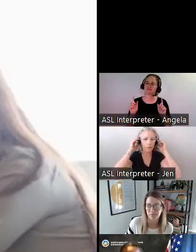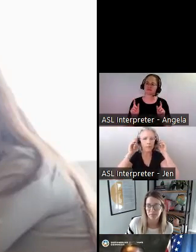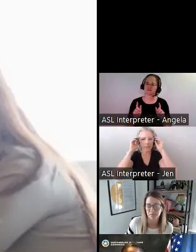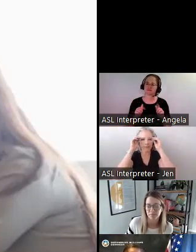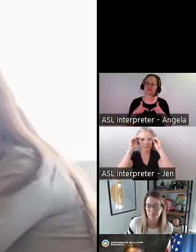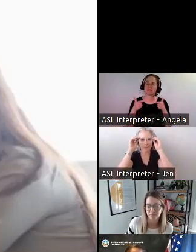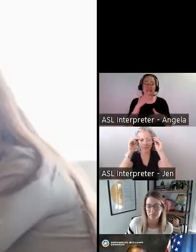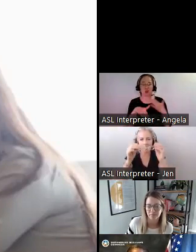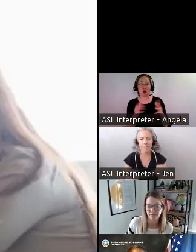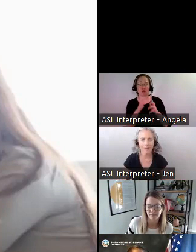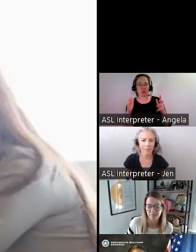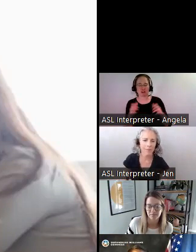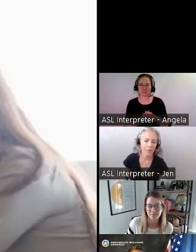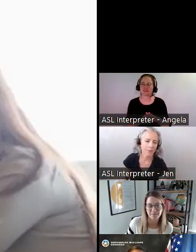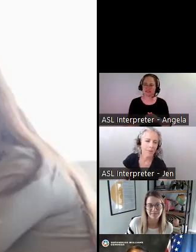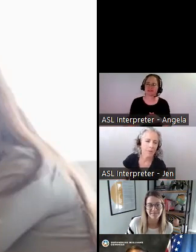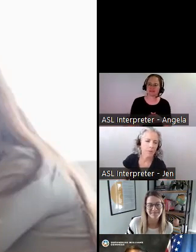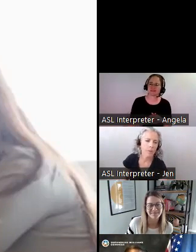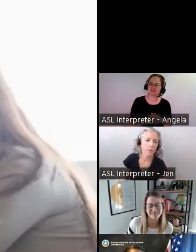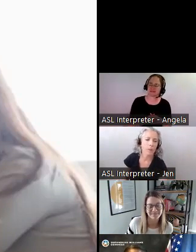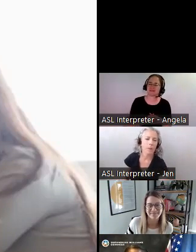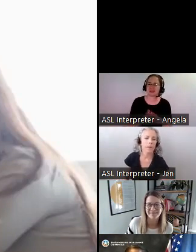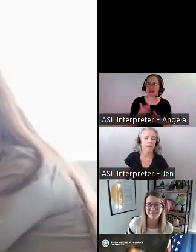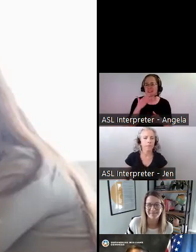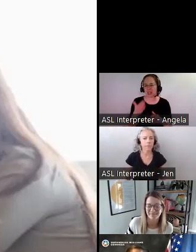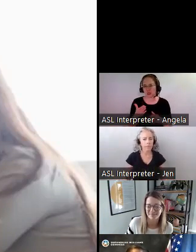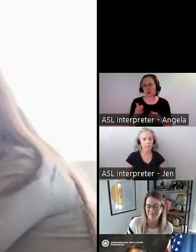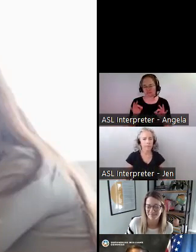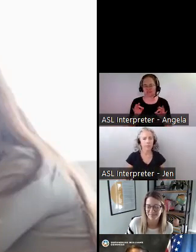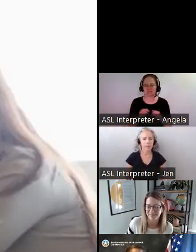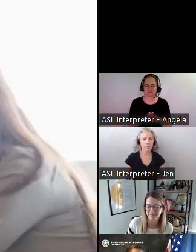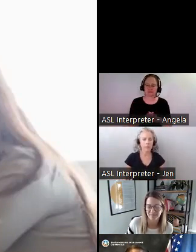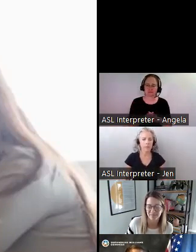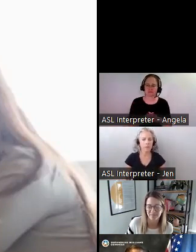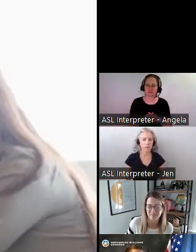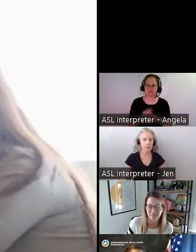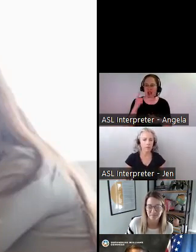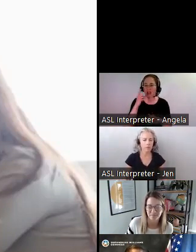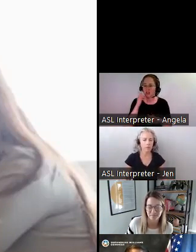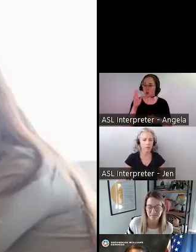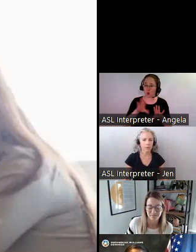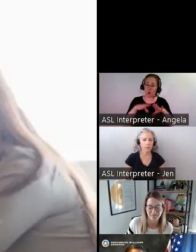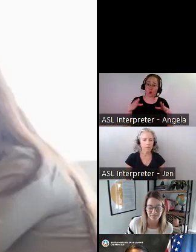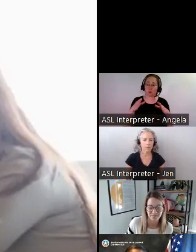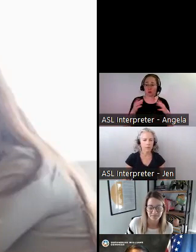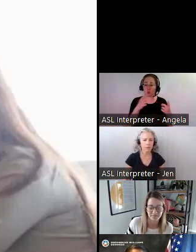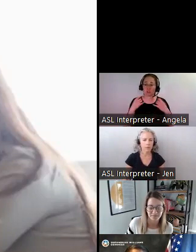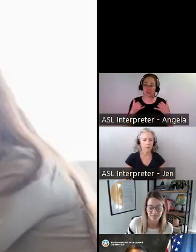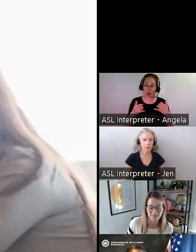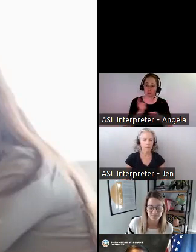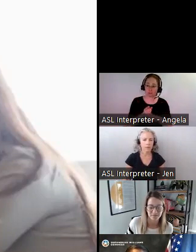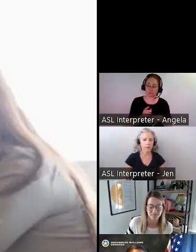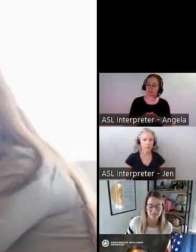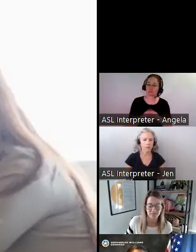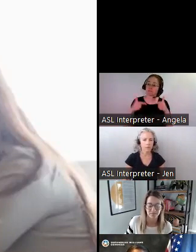Thank y'all very much, by the way. Everybody that's on here, thank you. And I think that we're going to open it up to questions. Matt, do you have